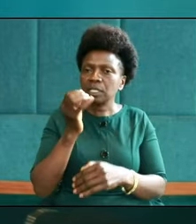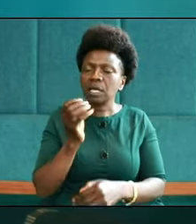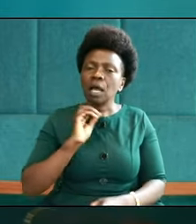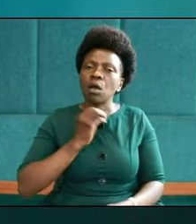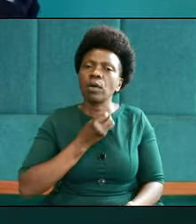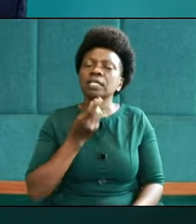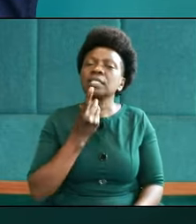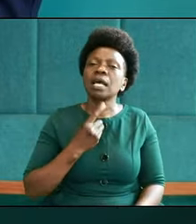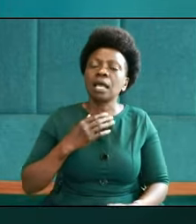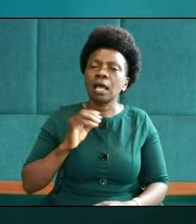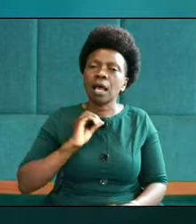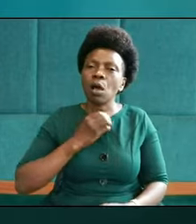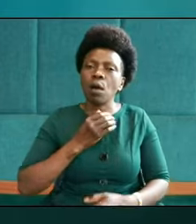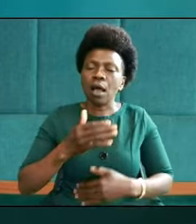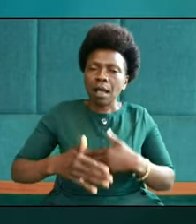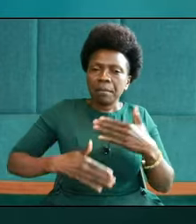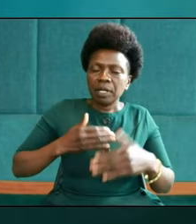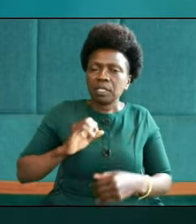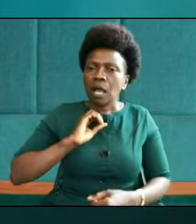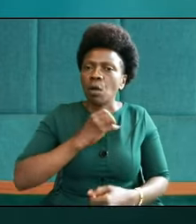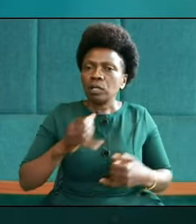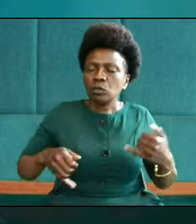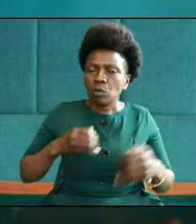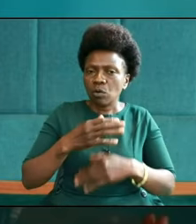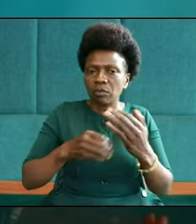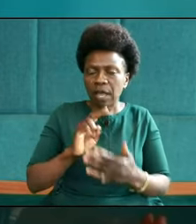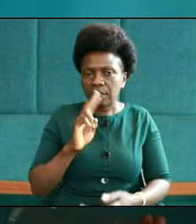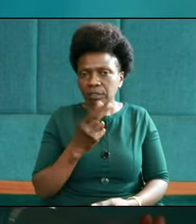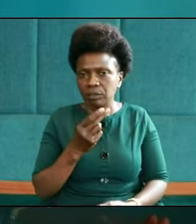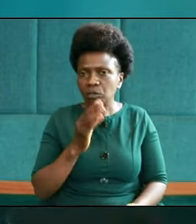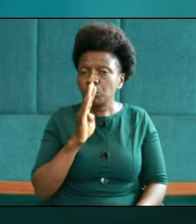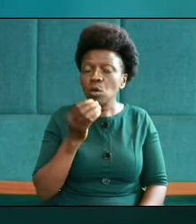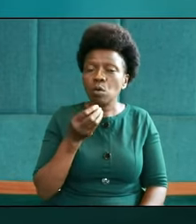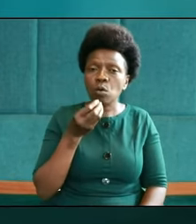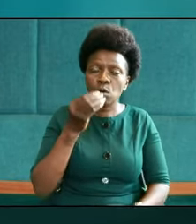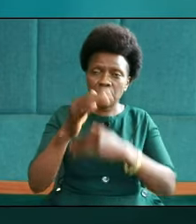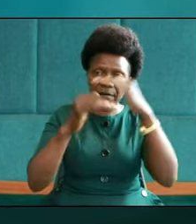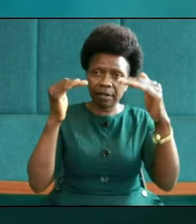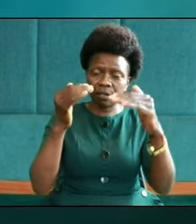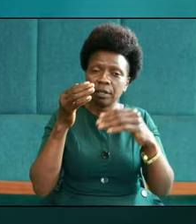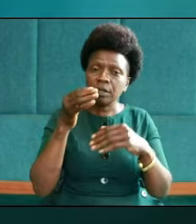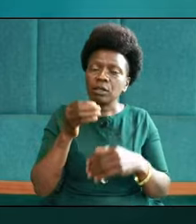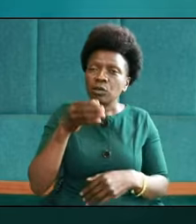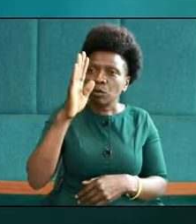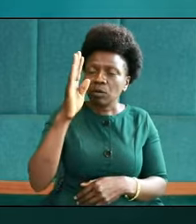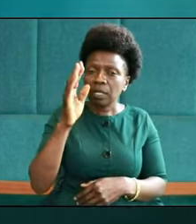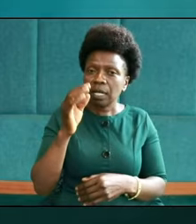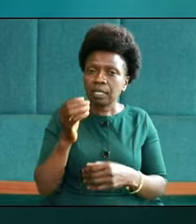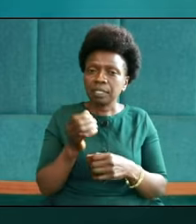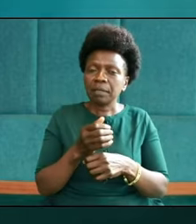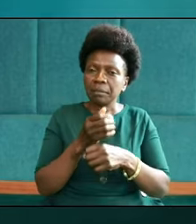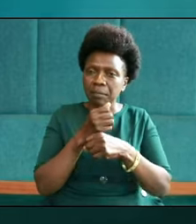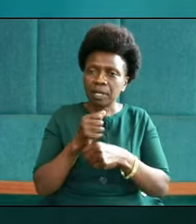is our pleasure, it is our joy, all of us, to be home. God is saying, you desire to be home.